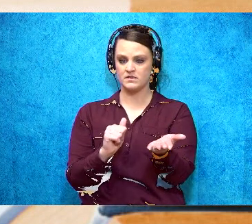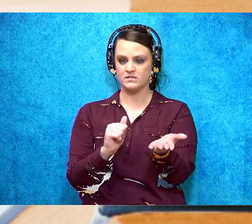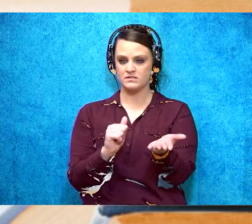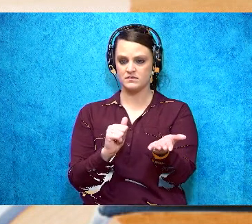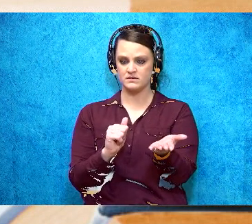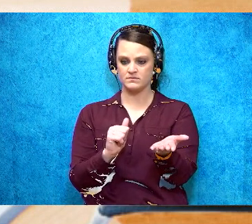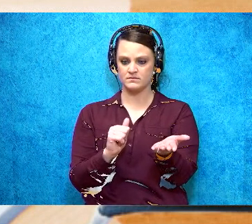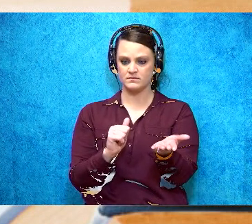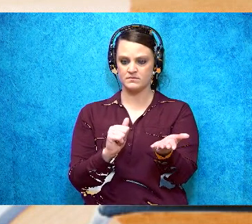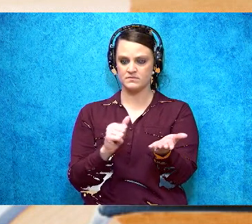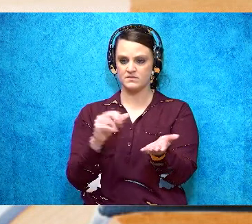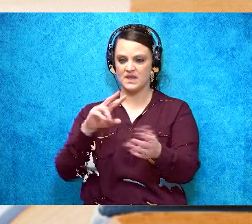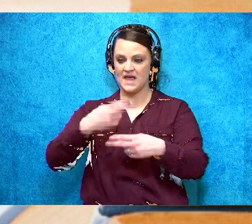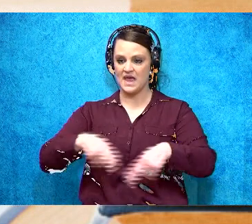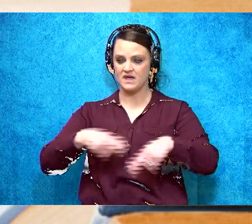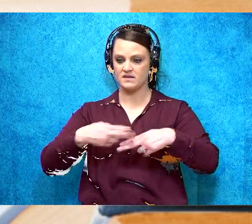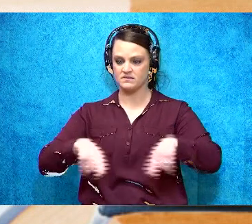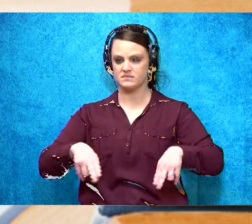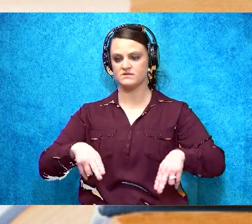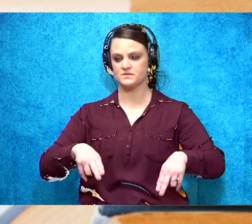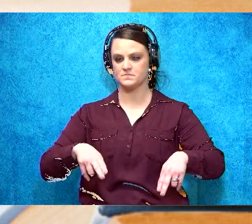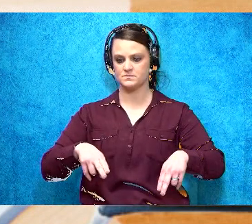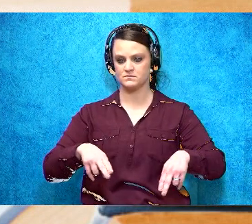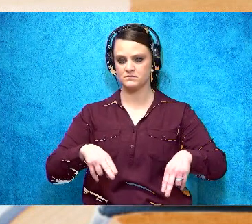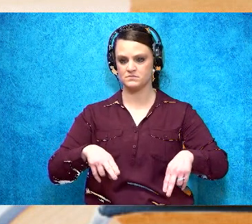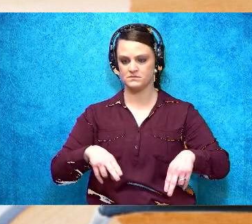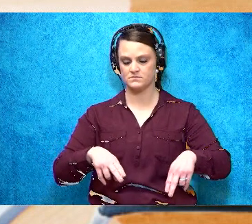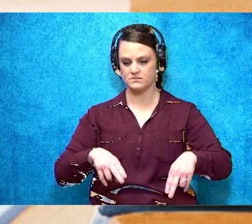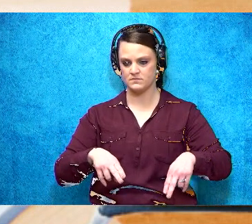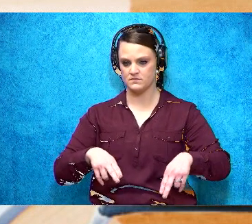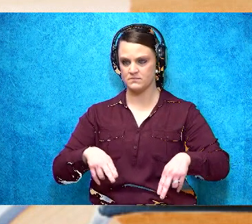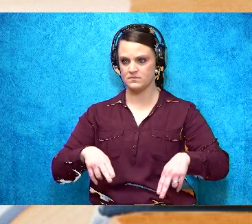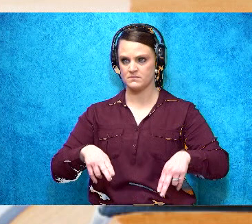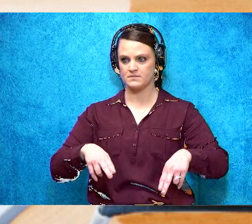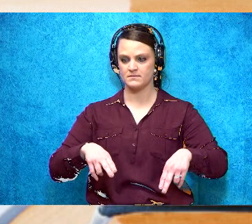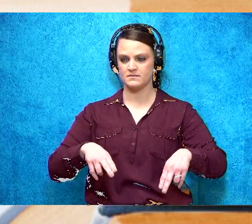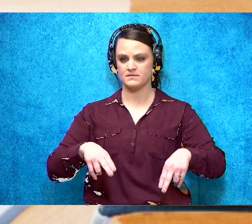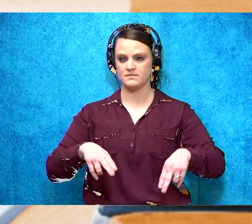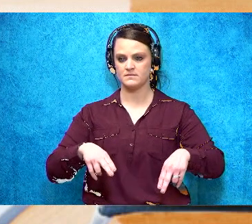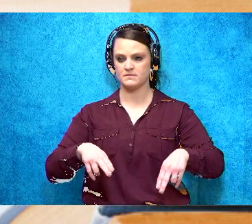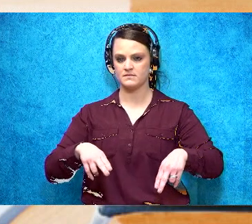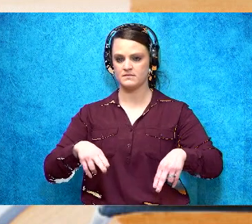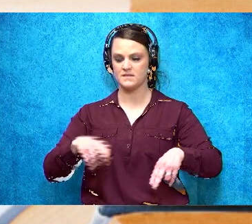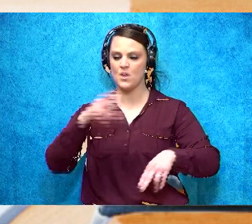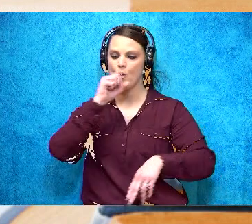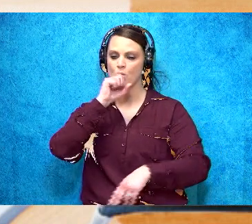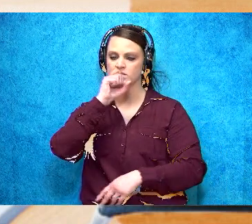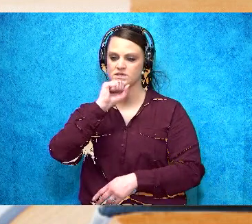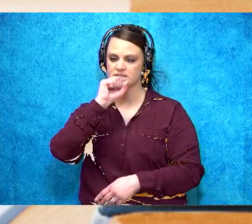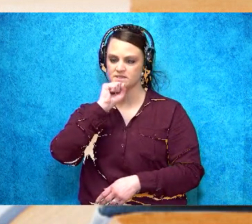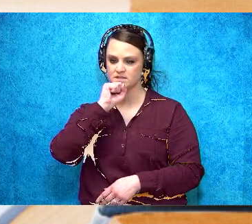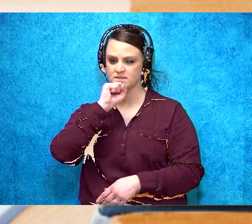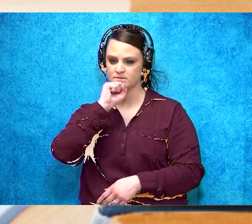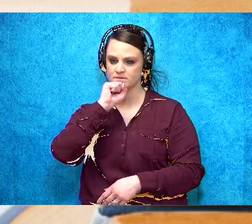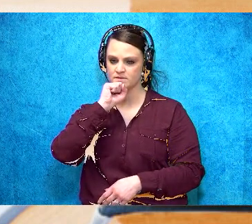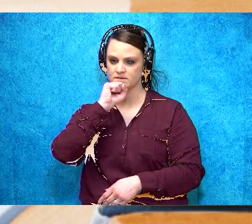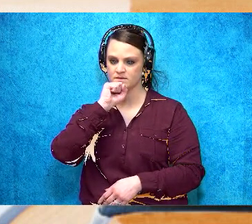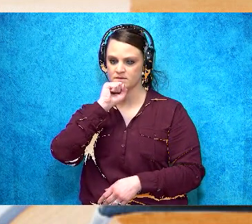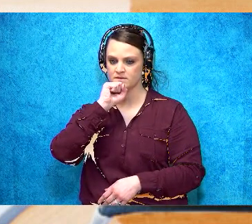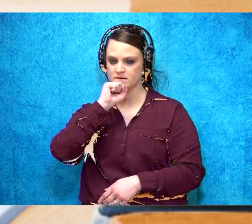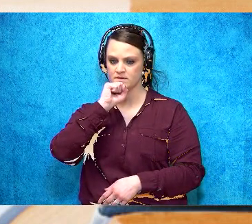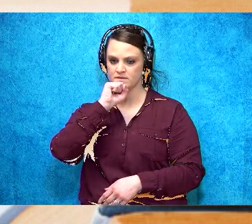eggs, oranges,